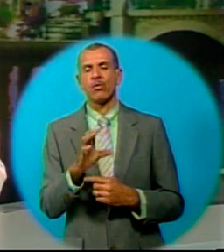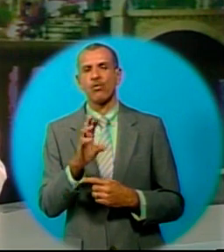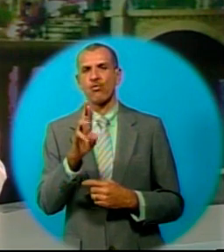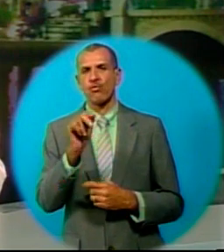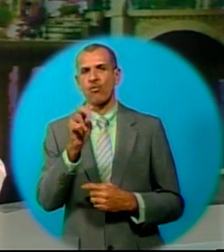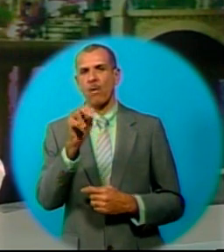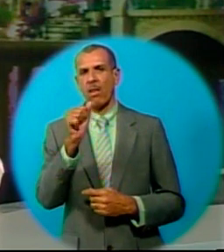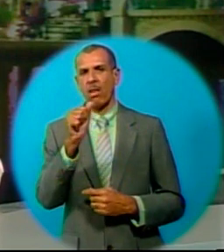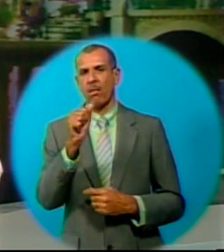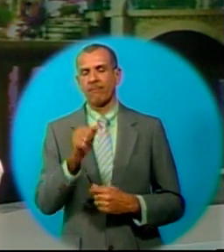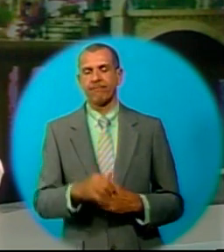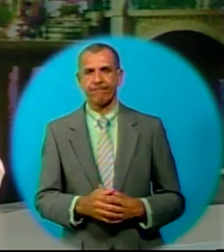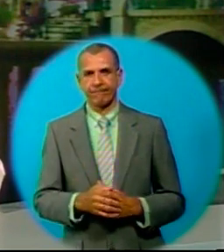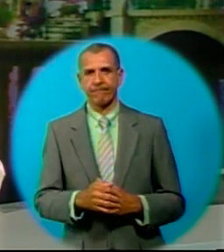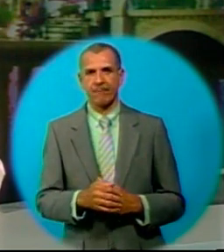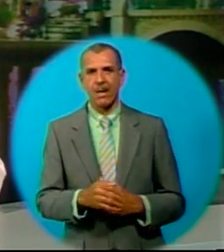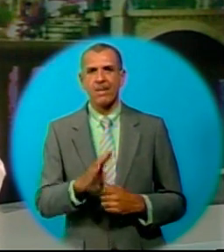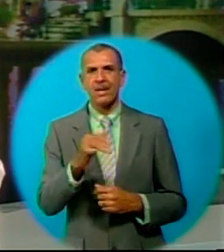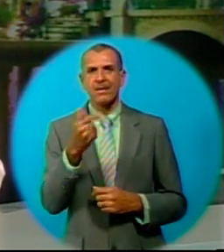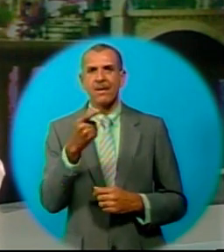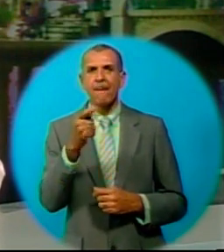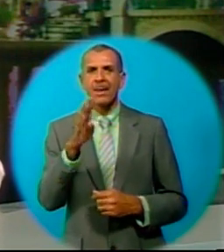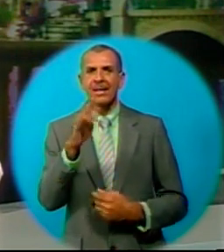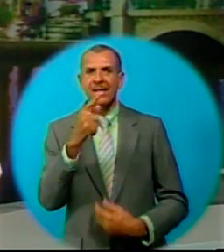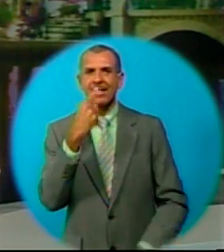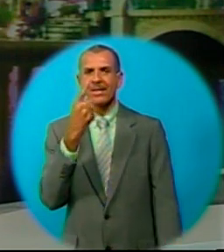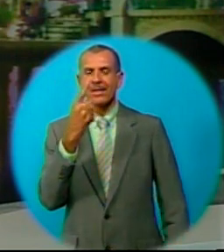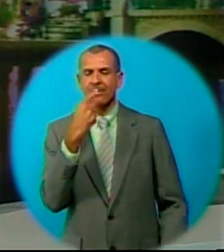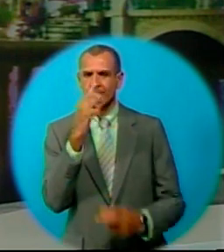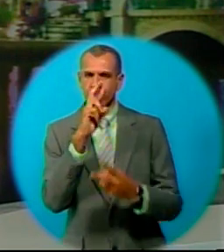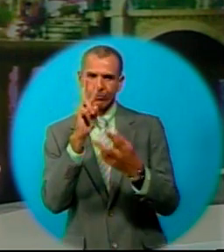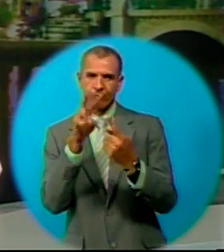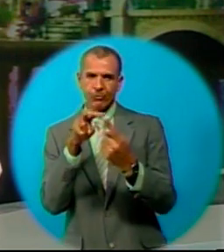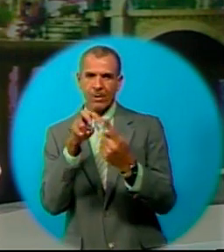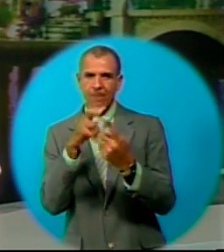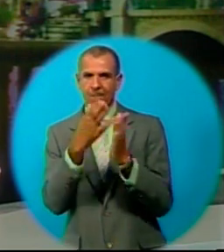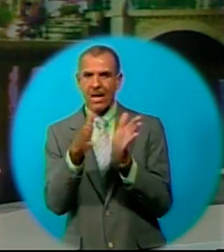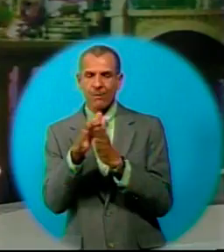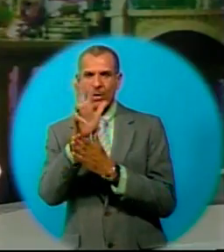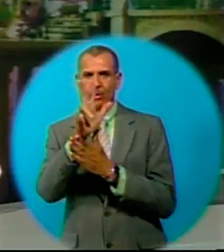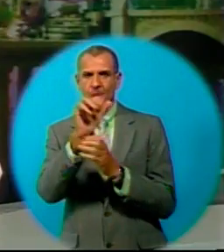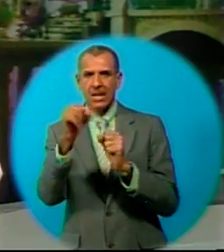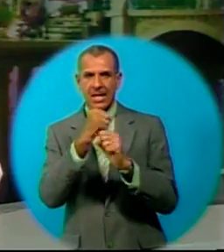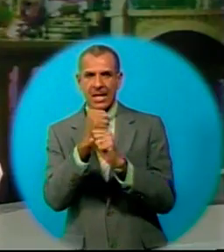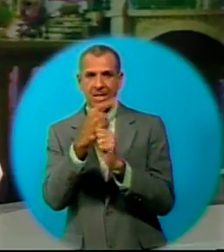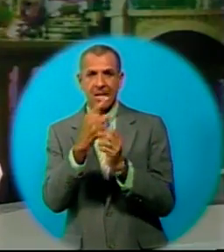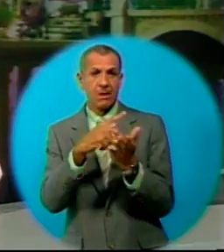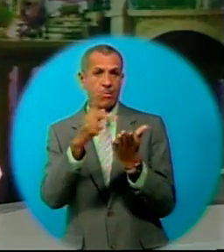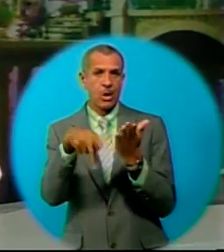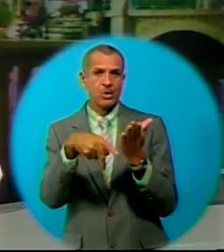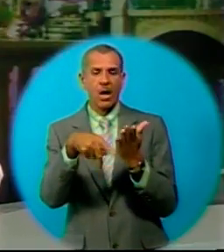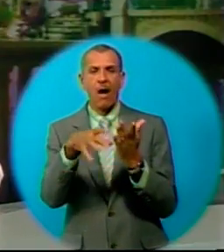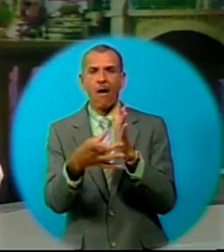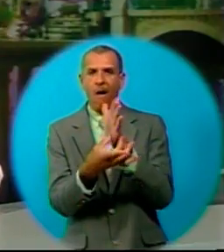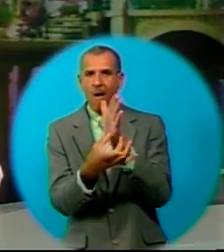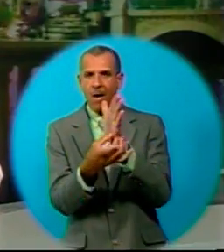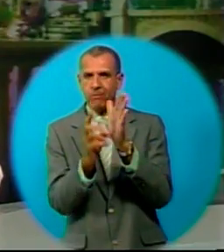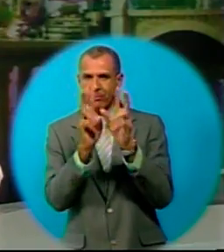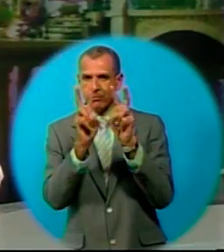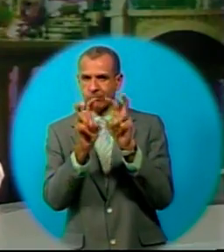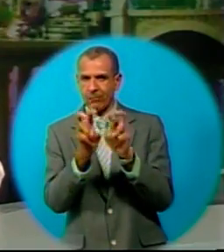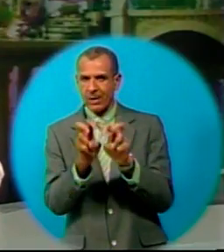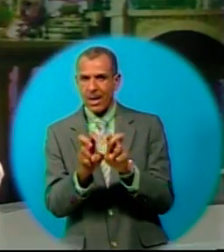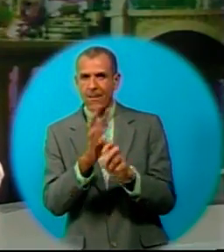BHP Billington has been revealing its plans for the coming three years. Among the project, oil exploration in Barbadian